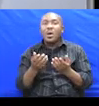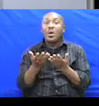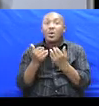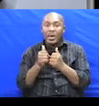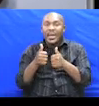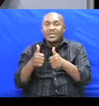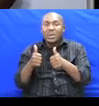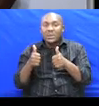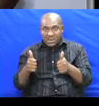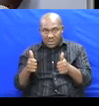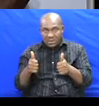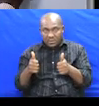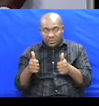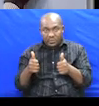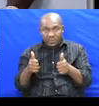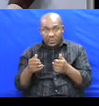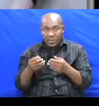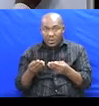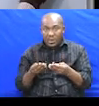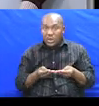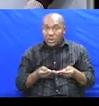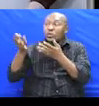were also expected